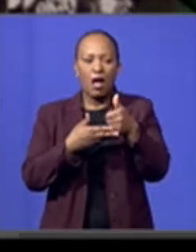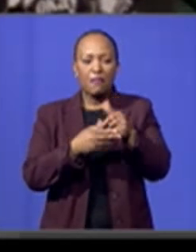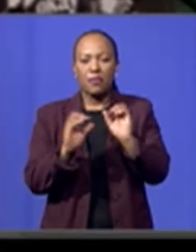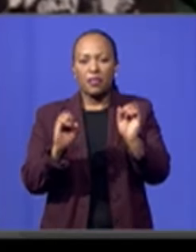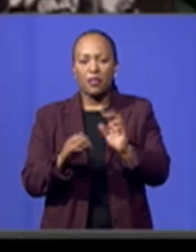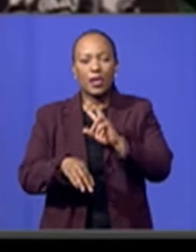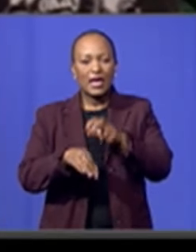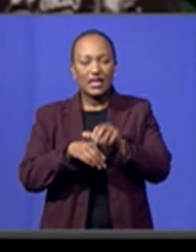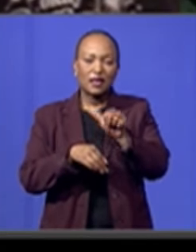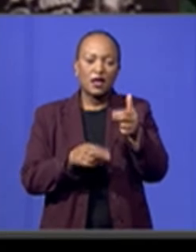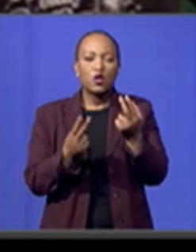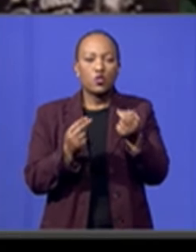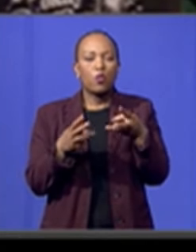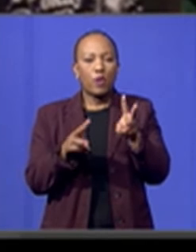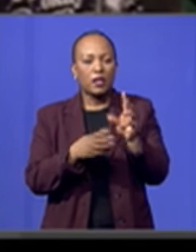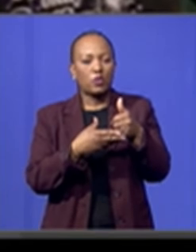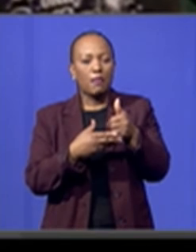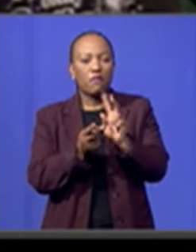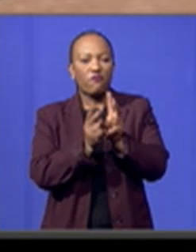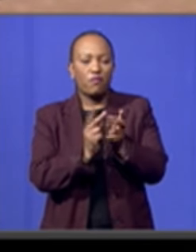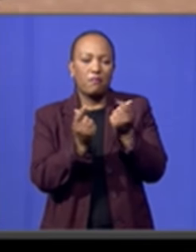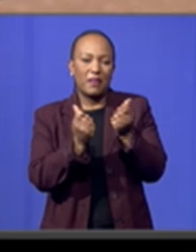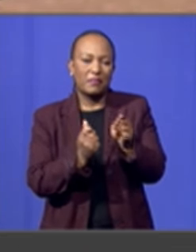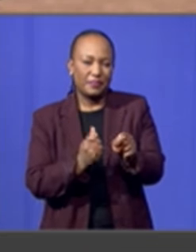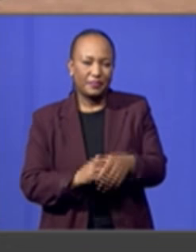nna le mokgwa o montšhwa wa go adima madi.